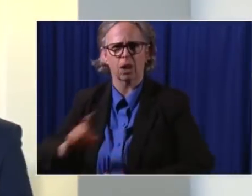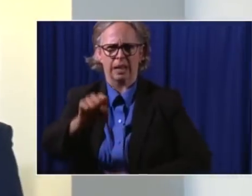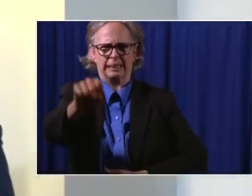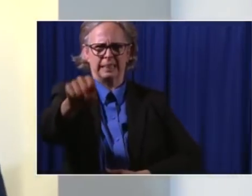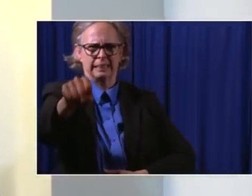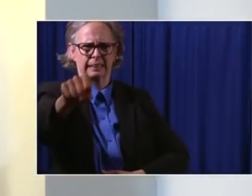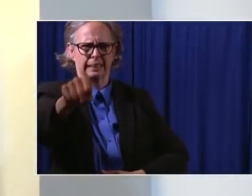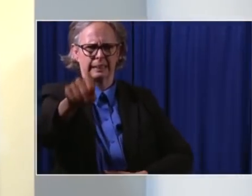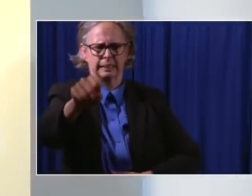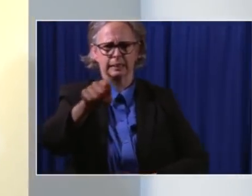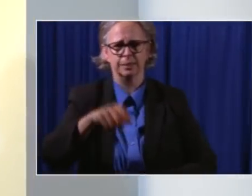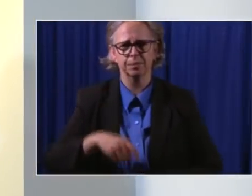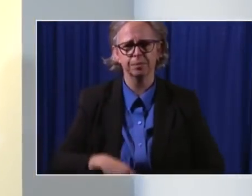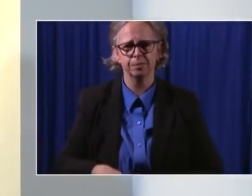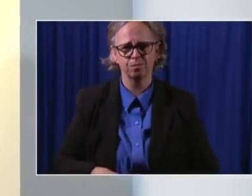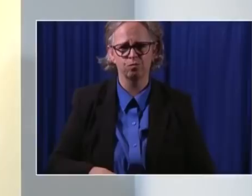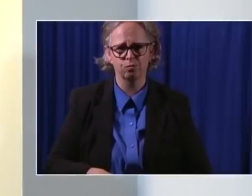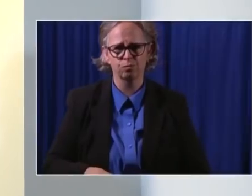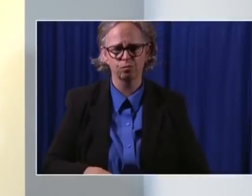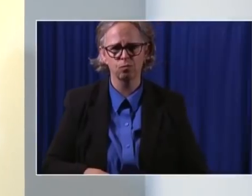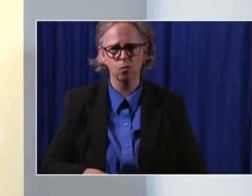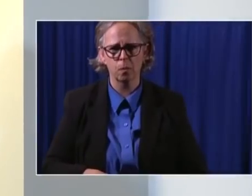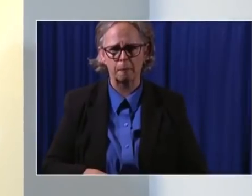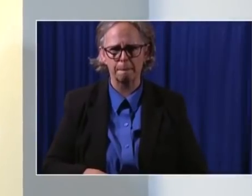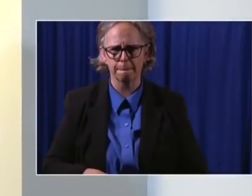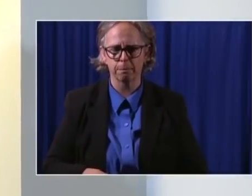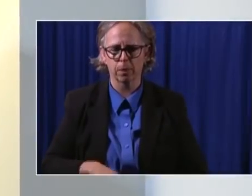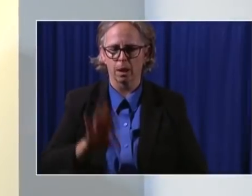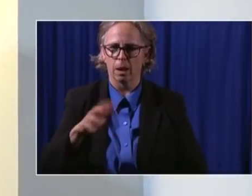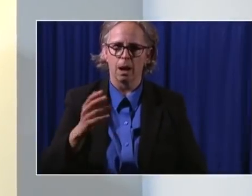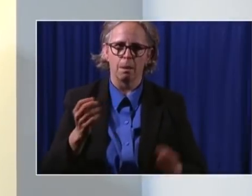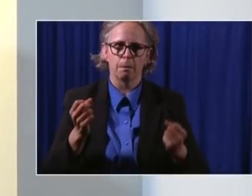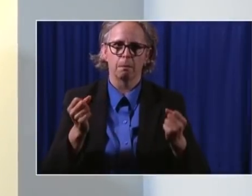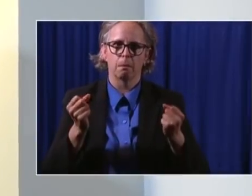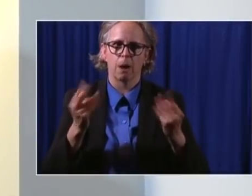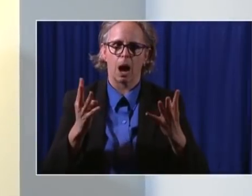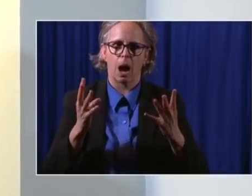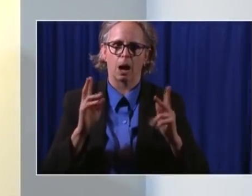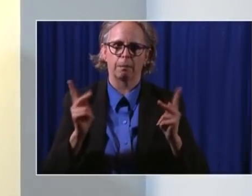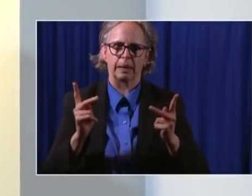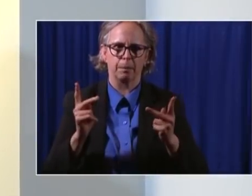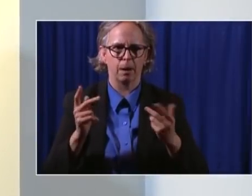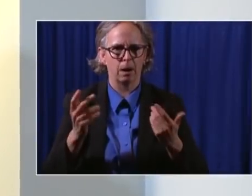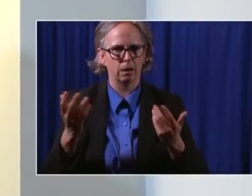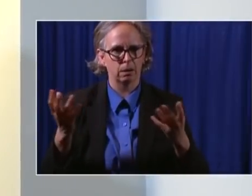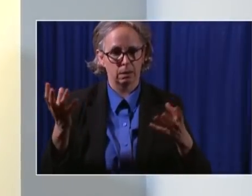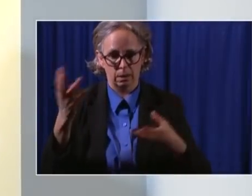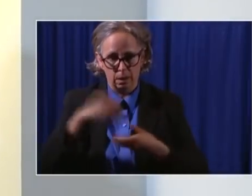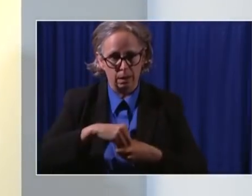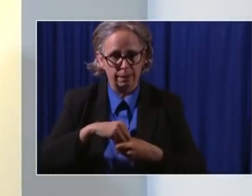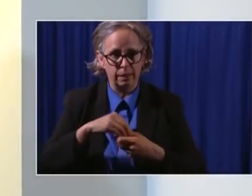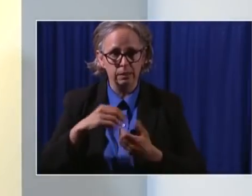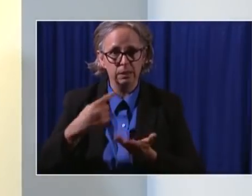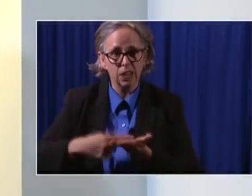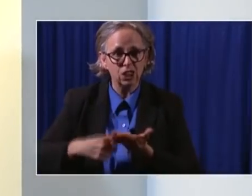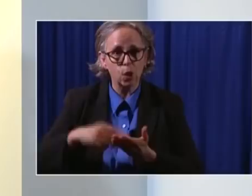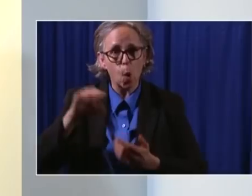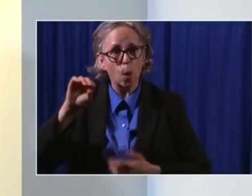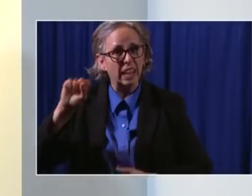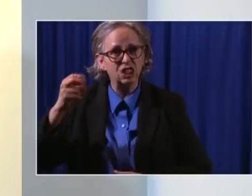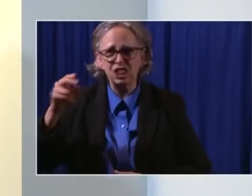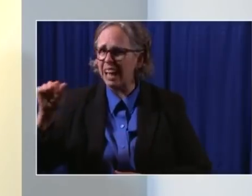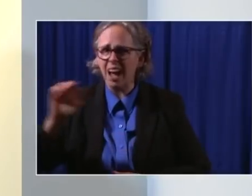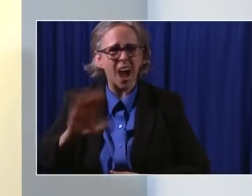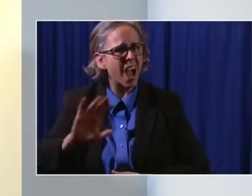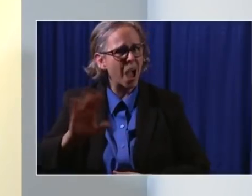Sure. You would be surprised how many people there are to consult with. We know about the professional teams who we've been consulting